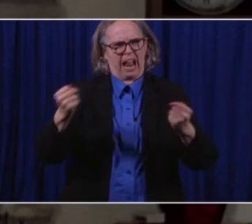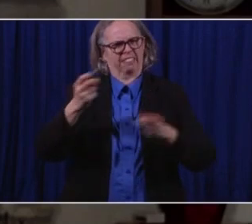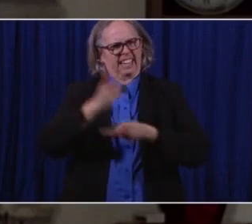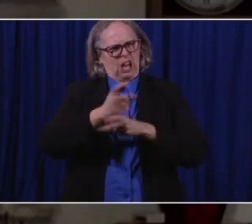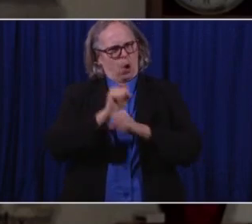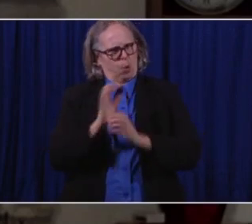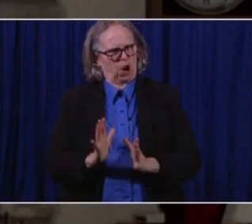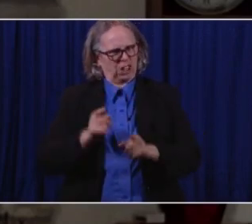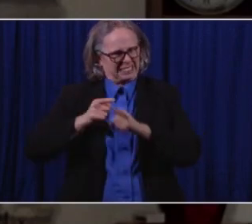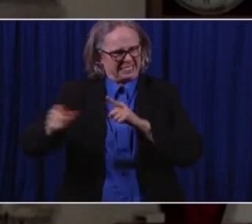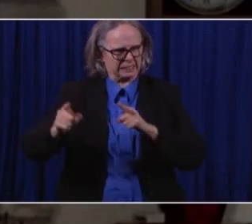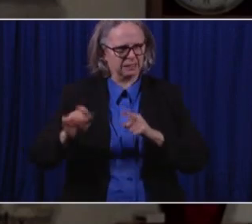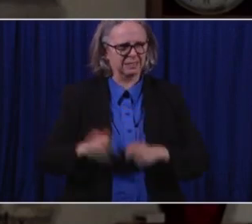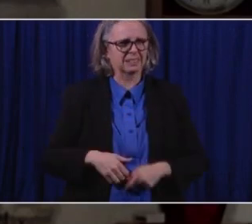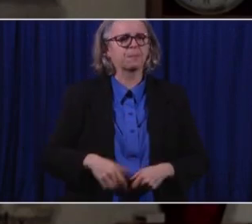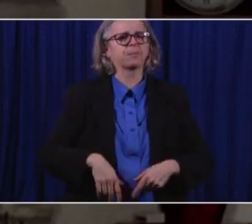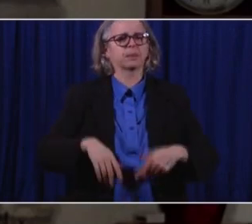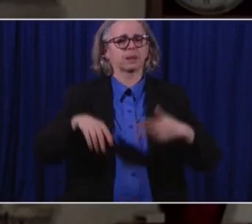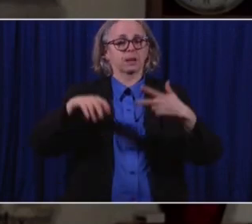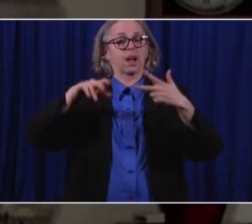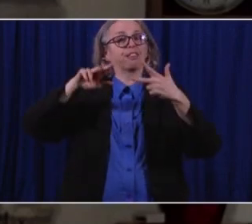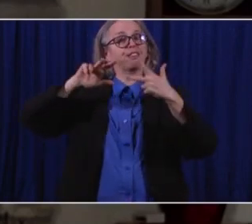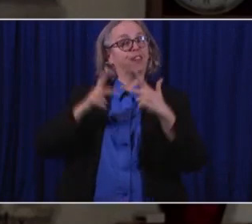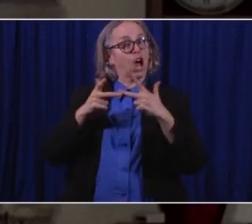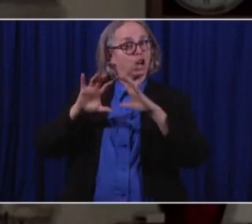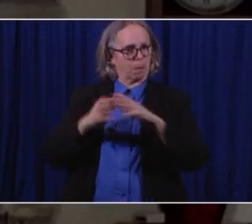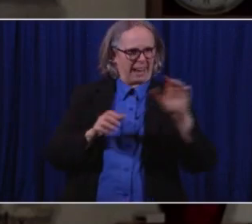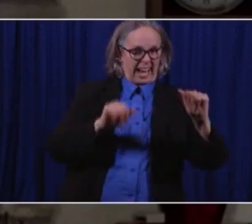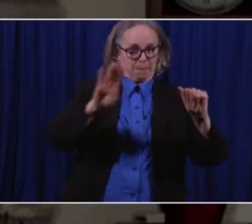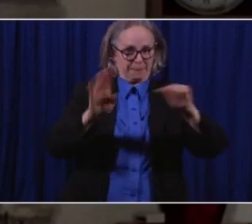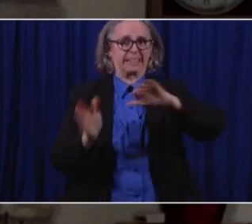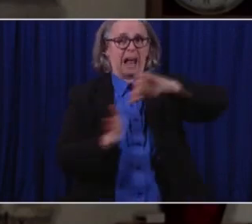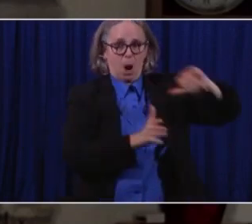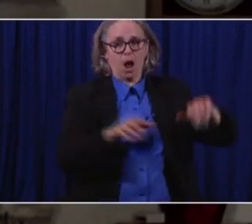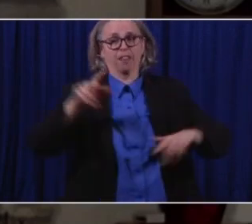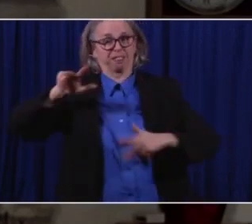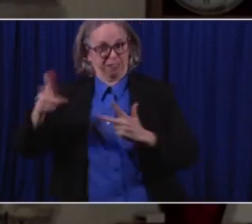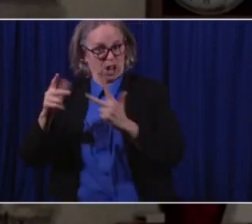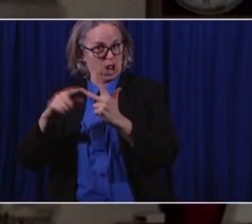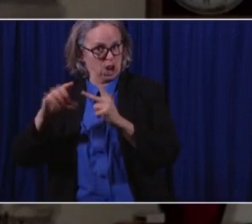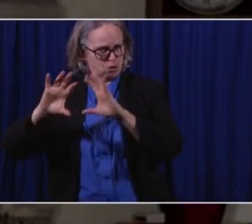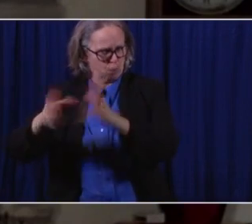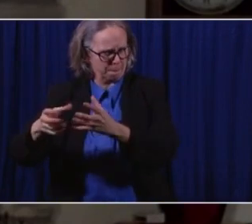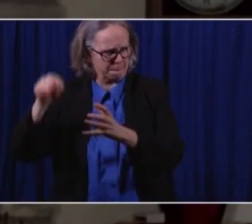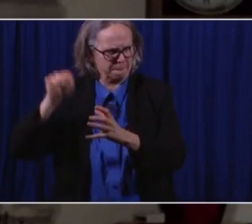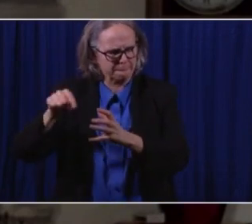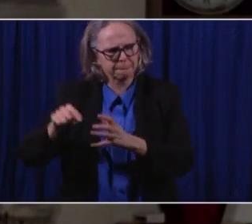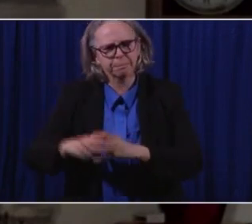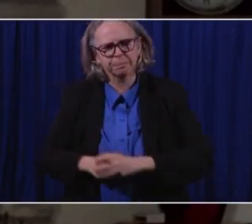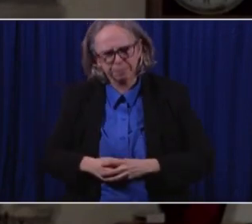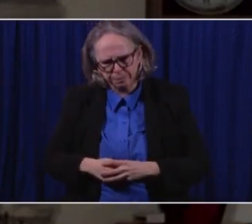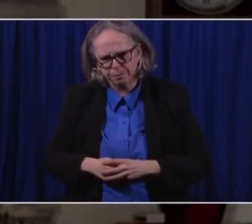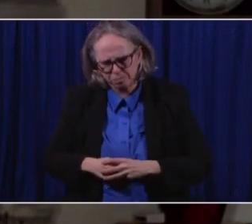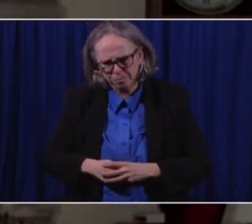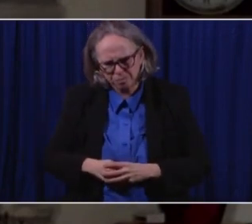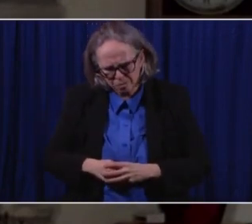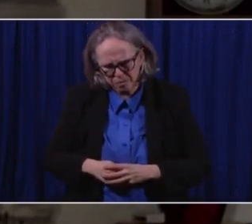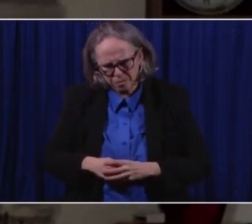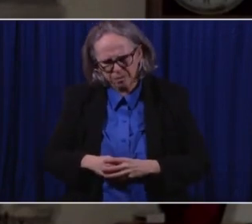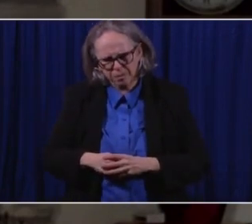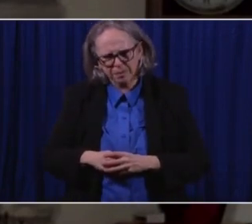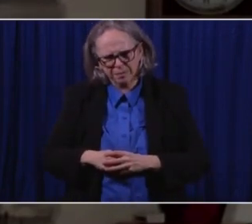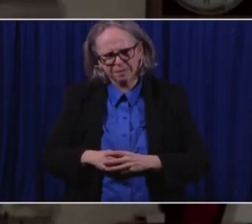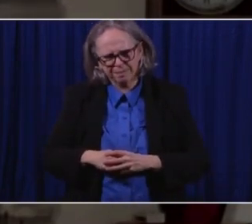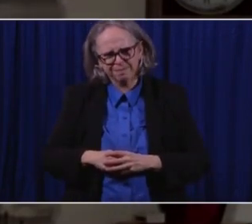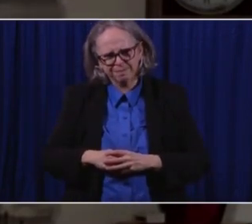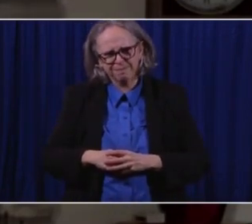third group that we will, big group, that we will hit as we move forward in 1B is the